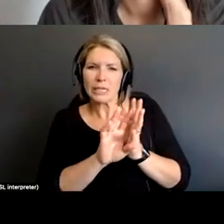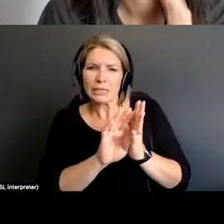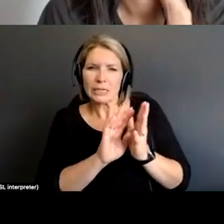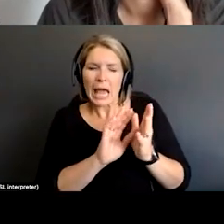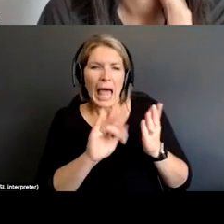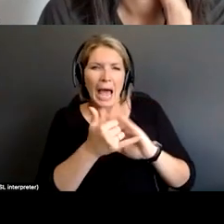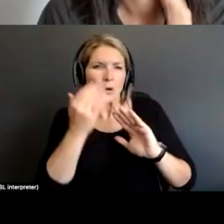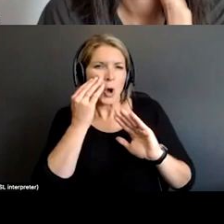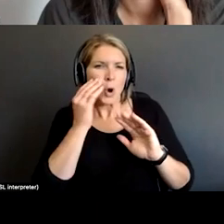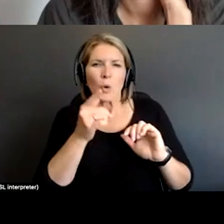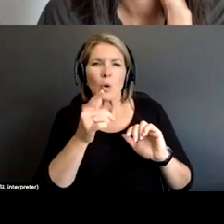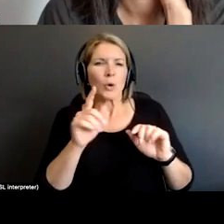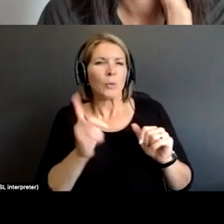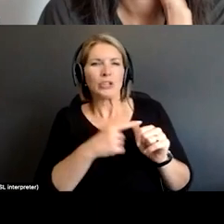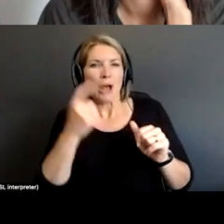over the other?